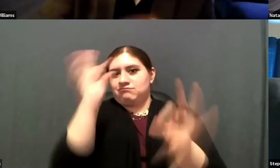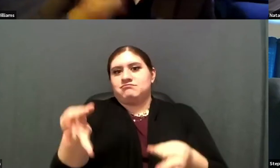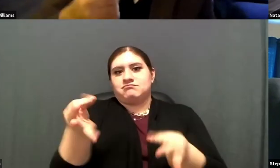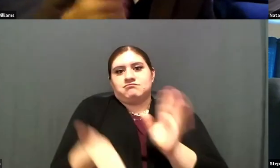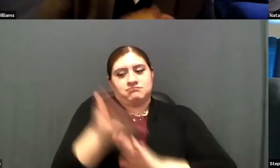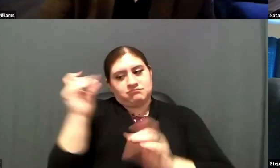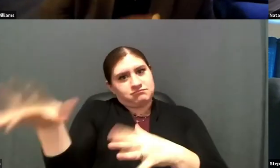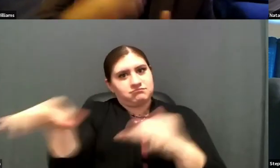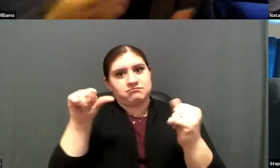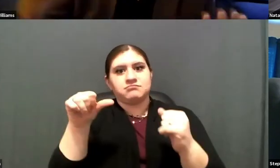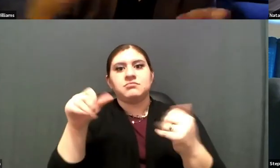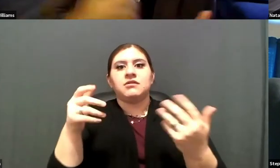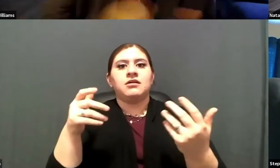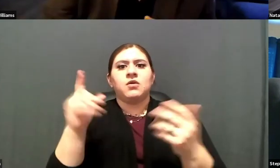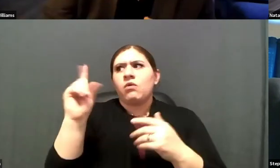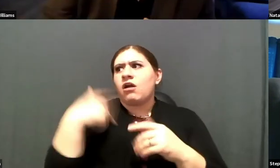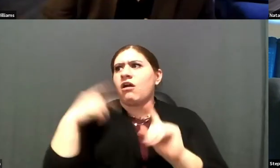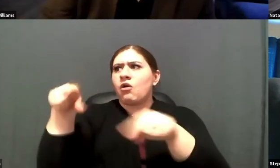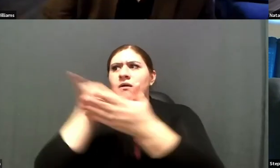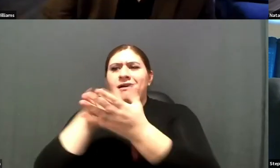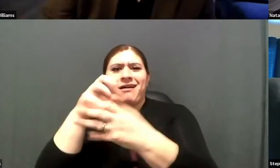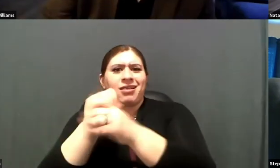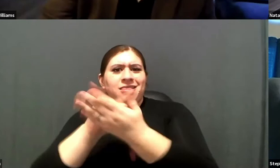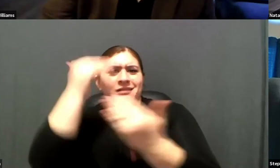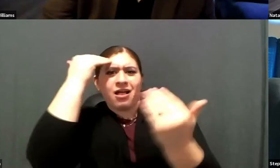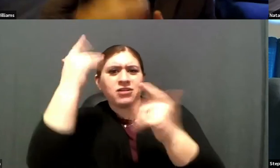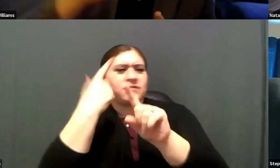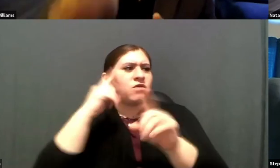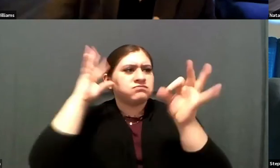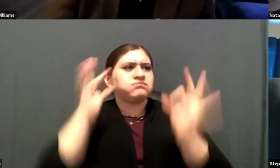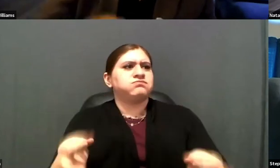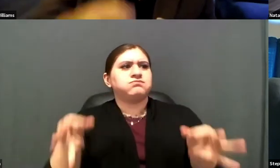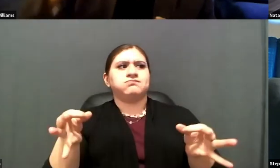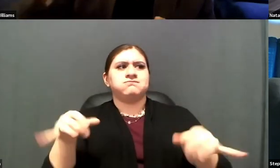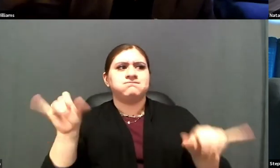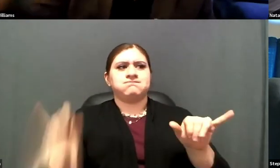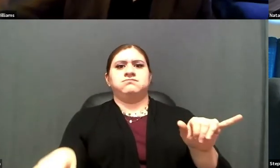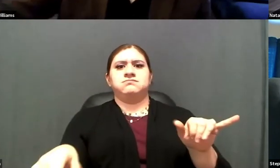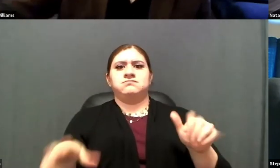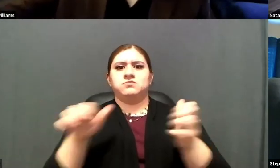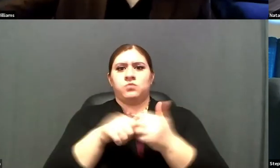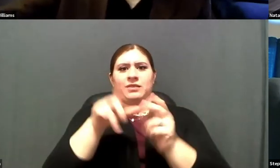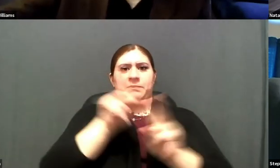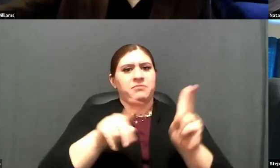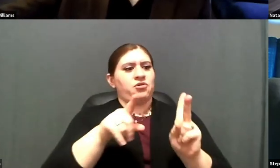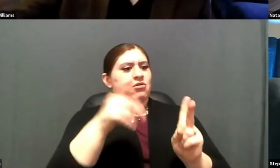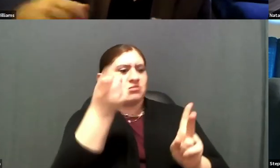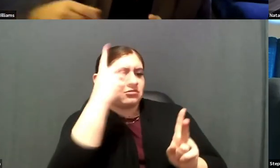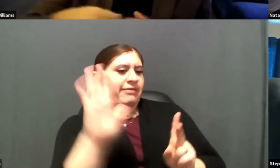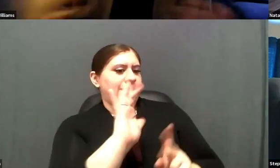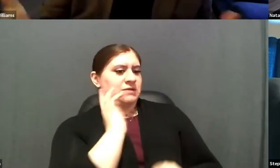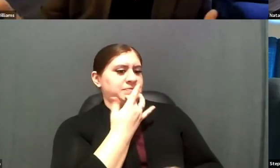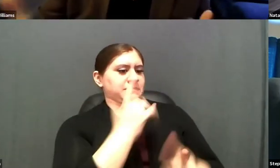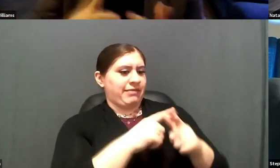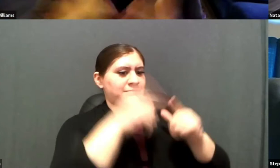decision. Where do I go to get the knowledge to make that decision and make that decision with the people in mind? Because